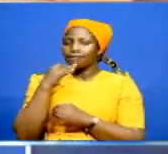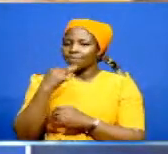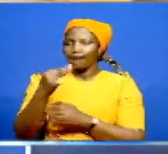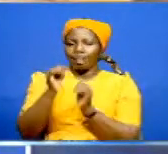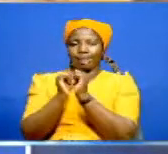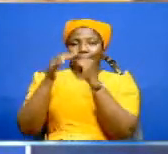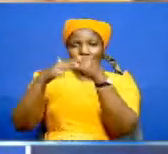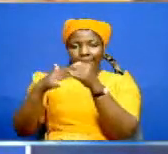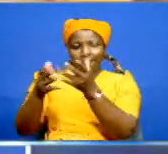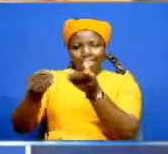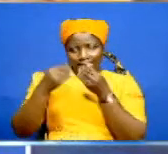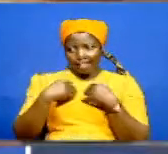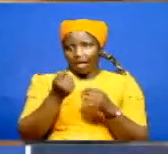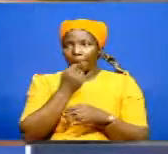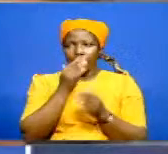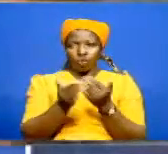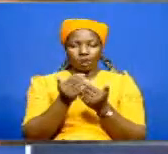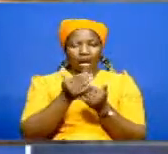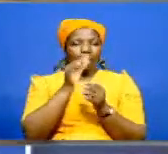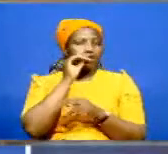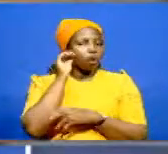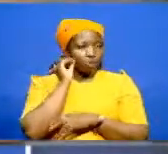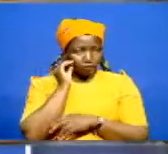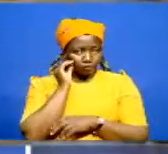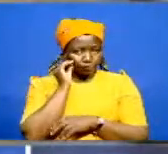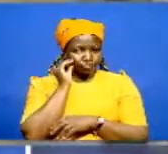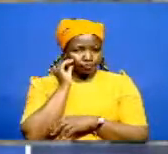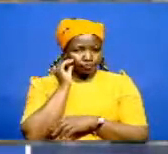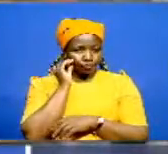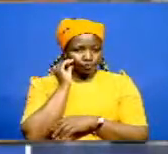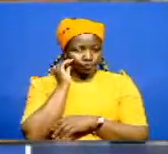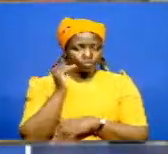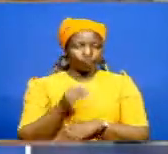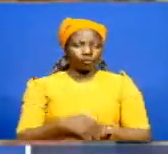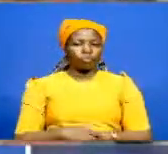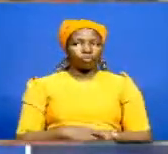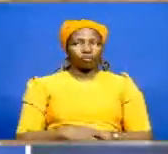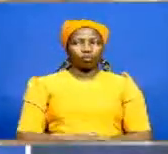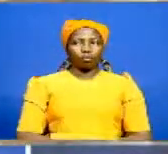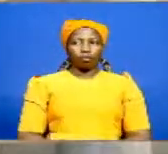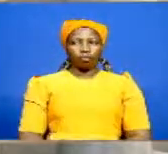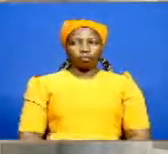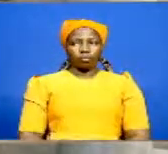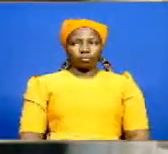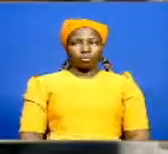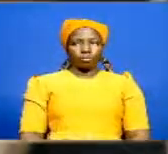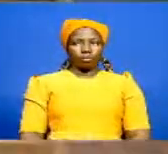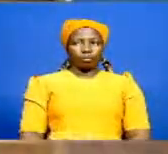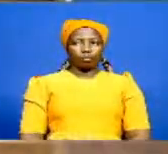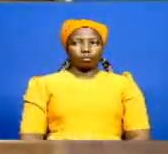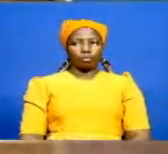1,319 are receiving treatment at home. Reporting for Channel One News, I'm Jackie Wambiru.